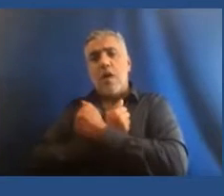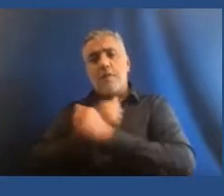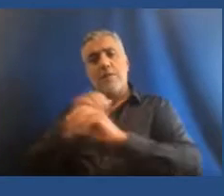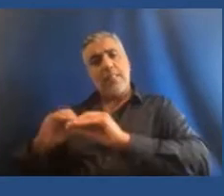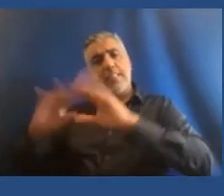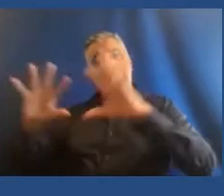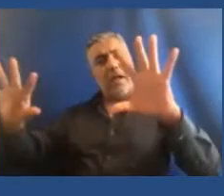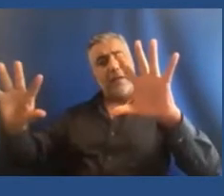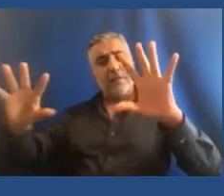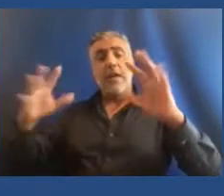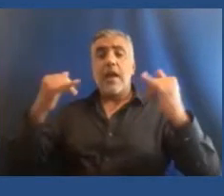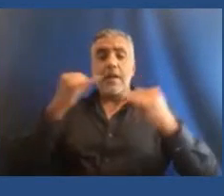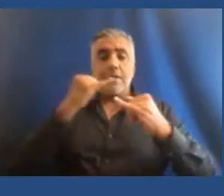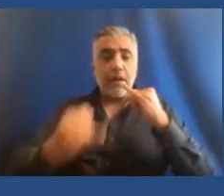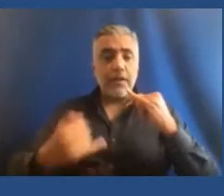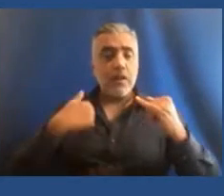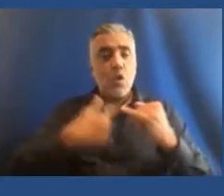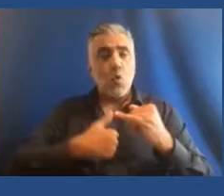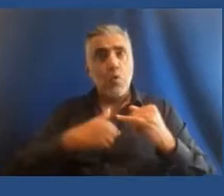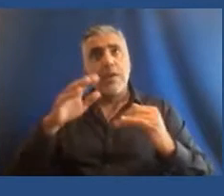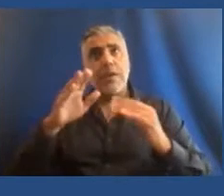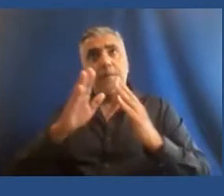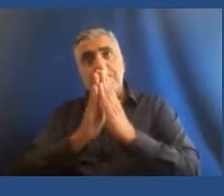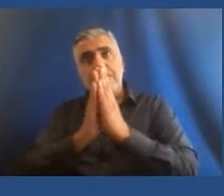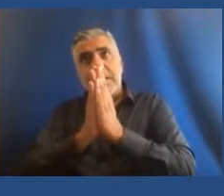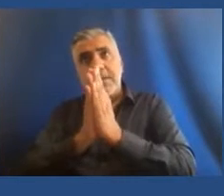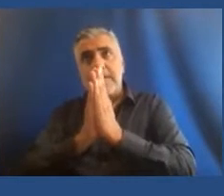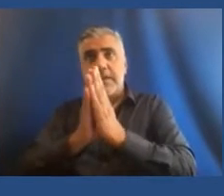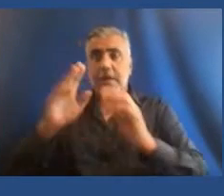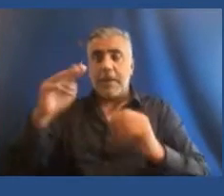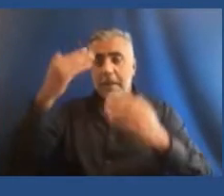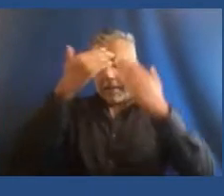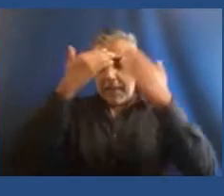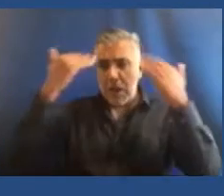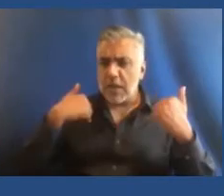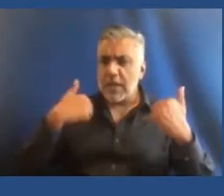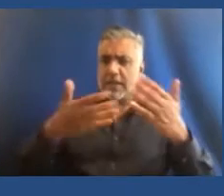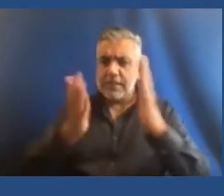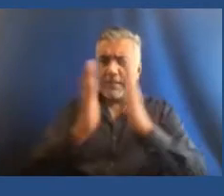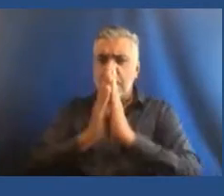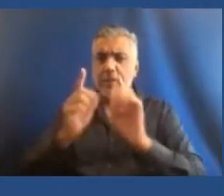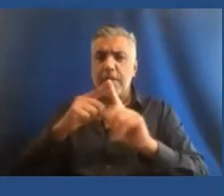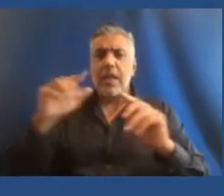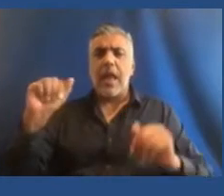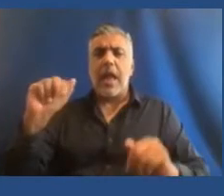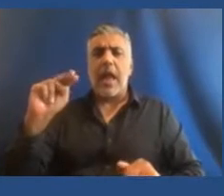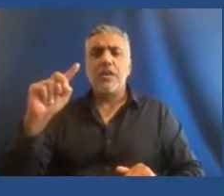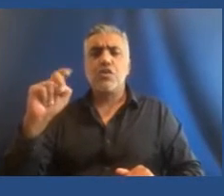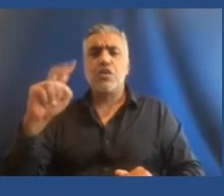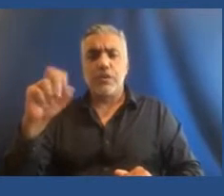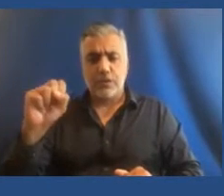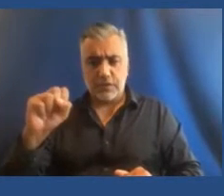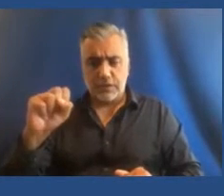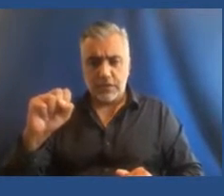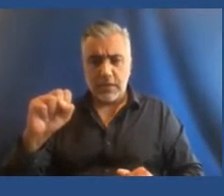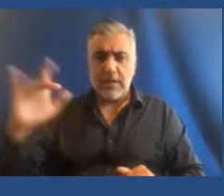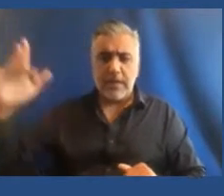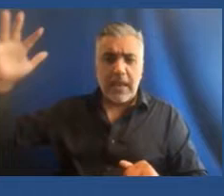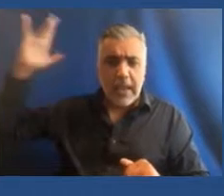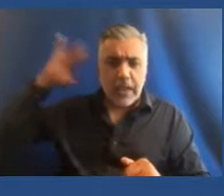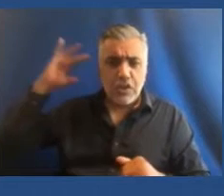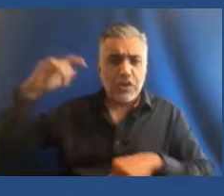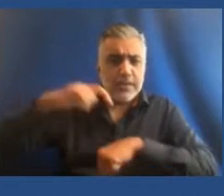assisting the blind. May the example of the new blesseds encourage us to transform darkness into light with the power of